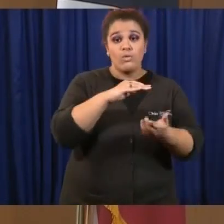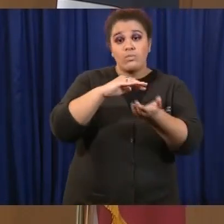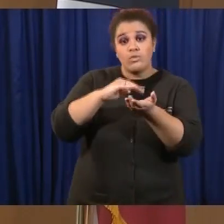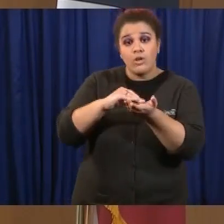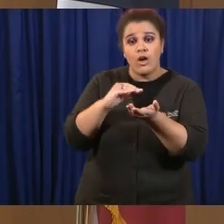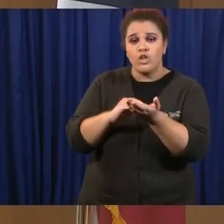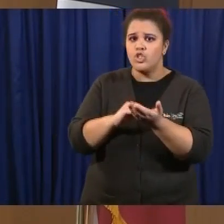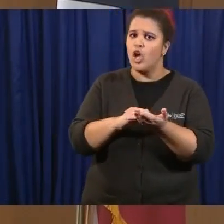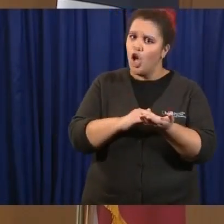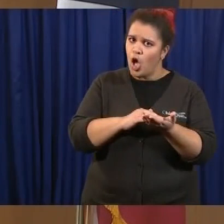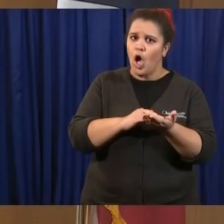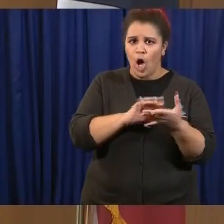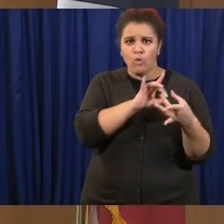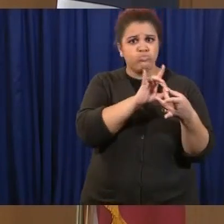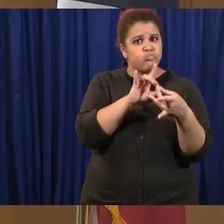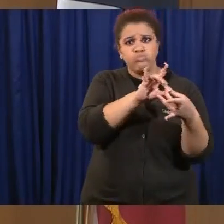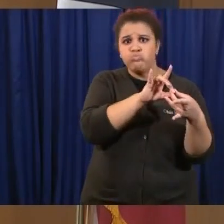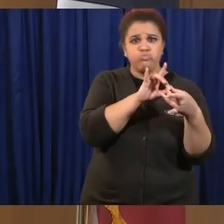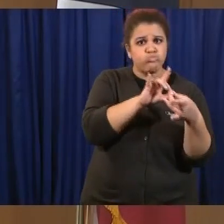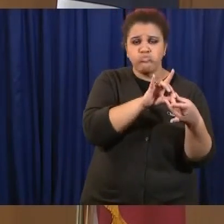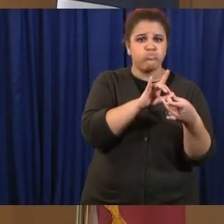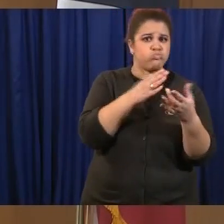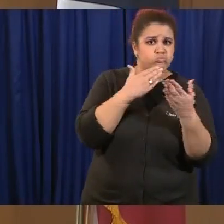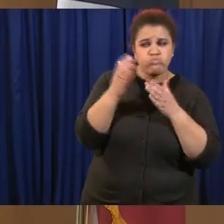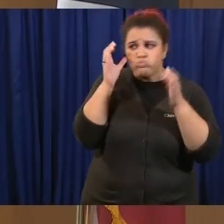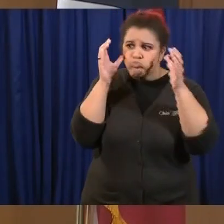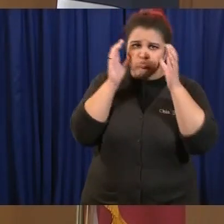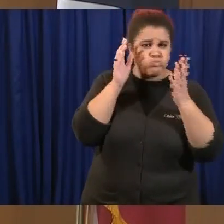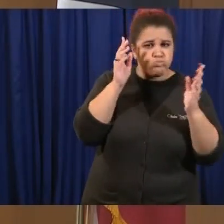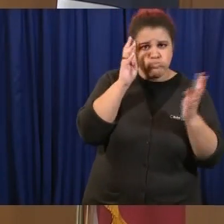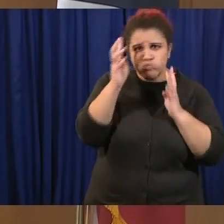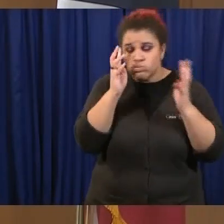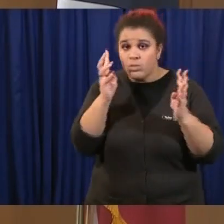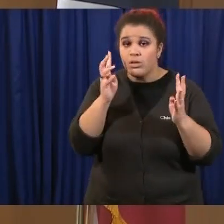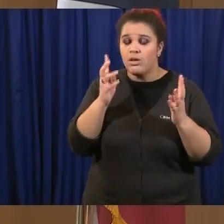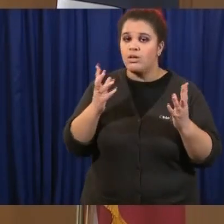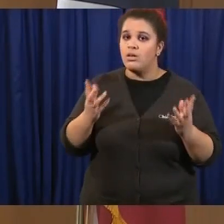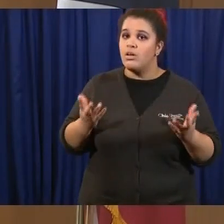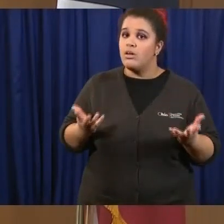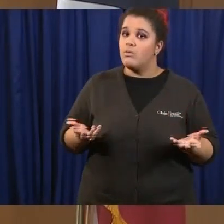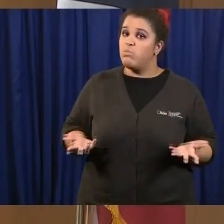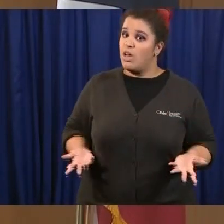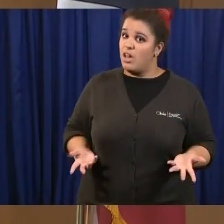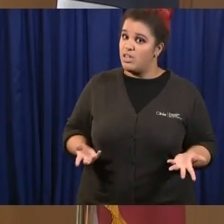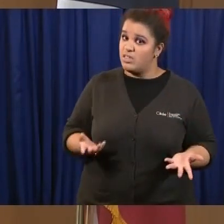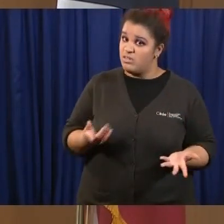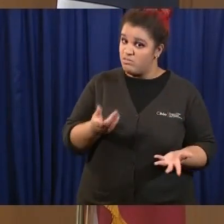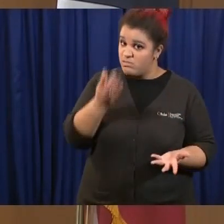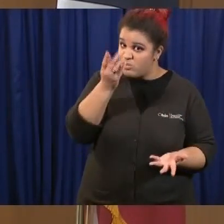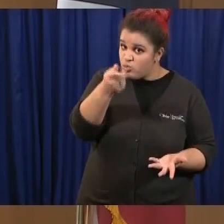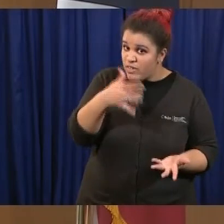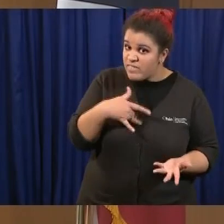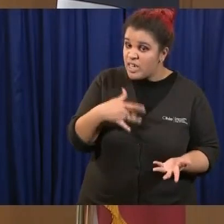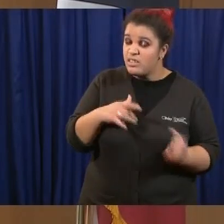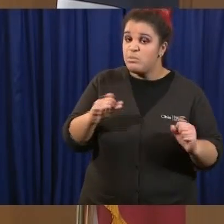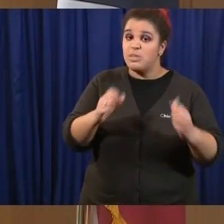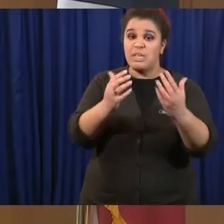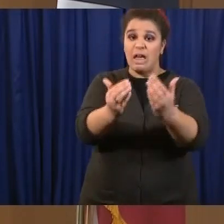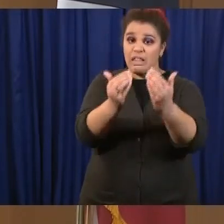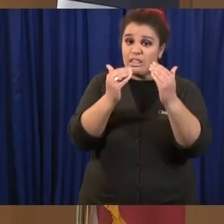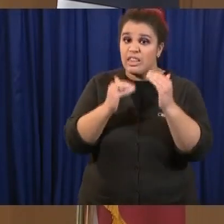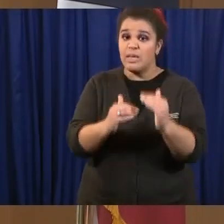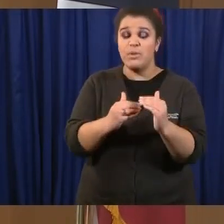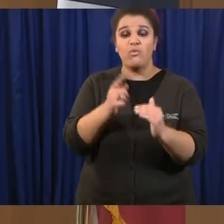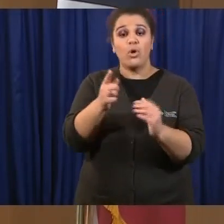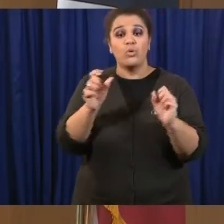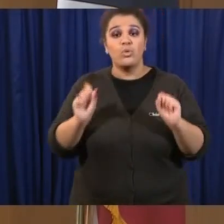limit as to what you can ask Ohioans to do? Well, I'm frustrated just like every Ohioan